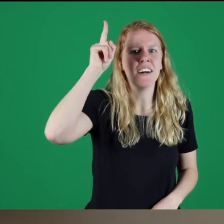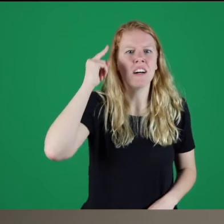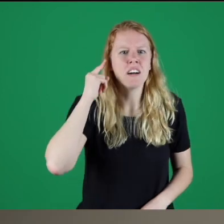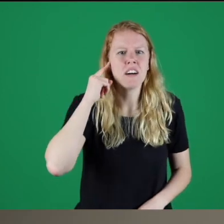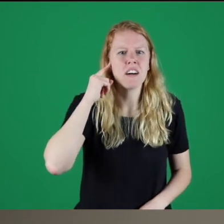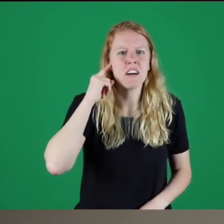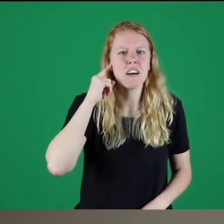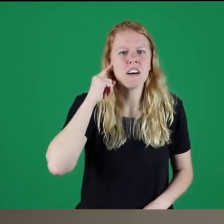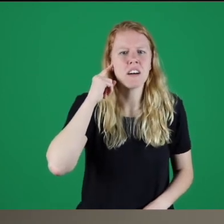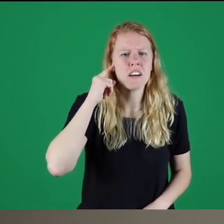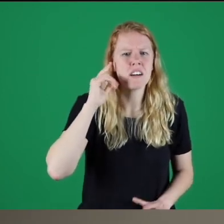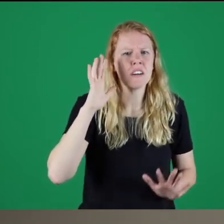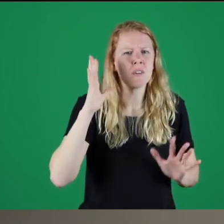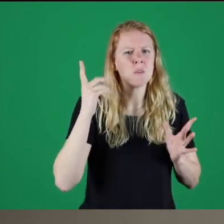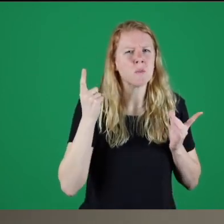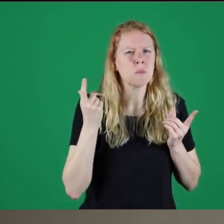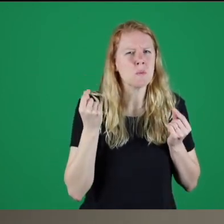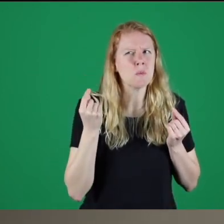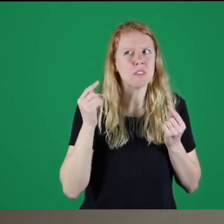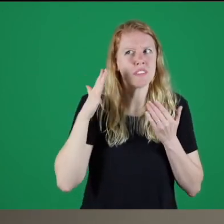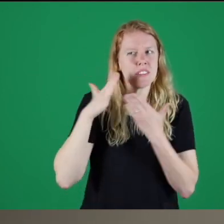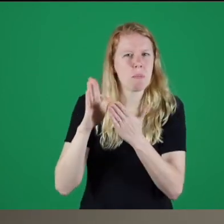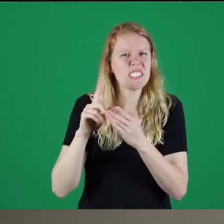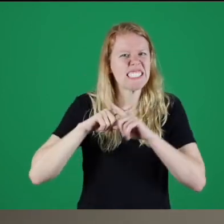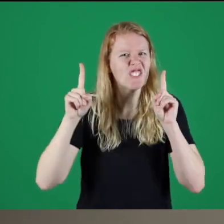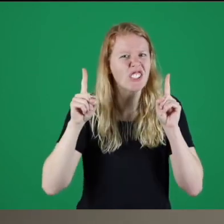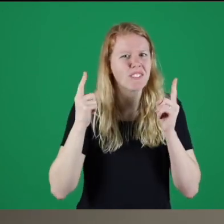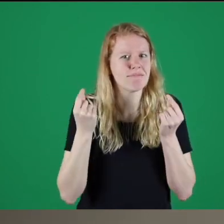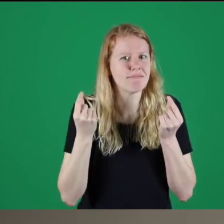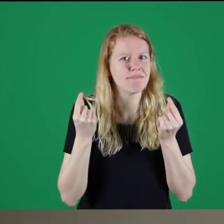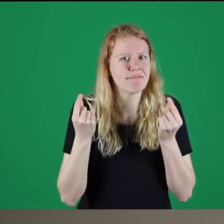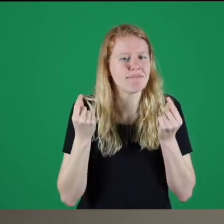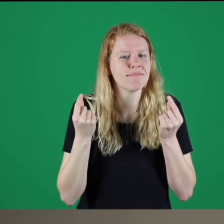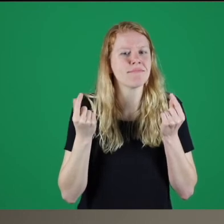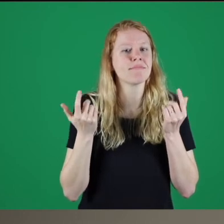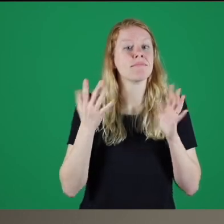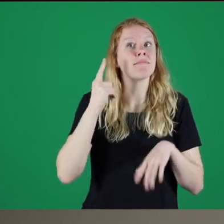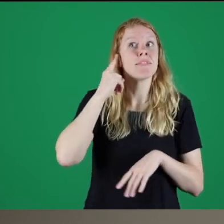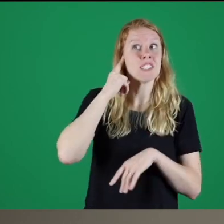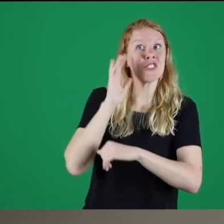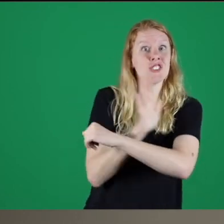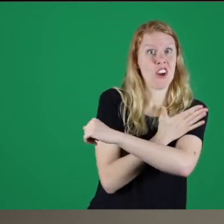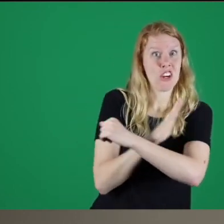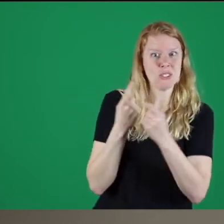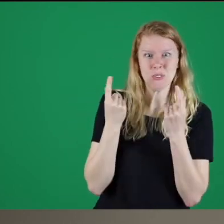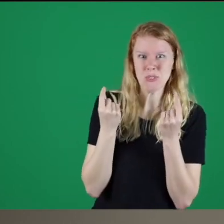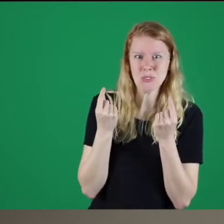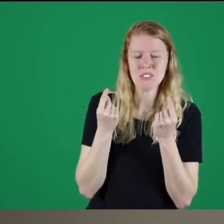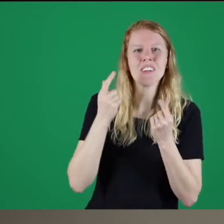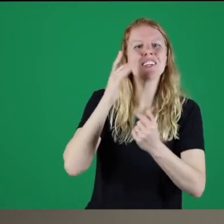song, they did something completely different than the strong men and the strong women. When the children heard the song, the children